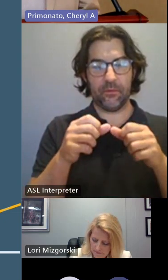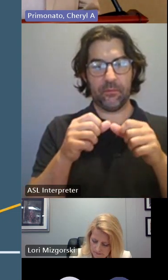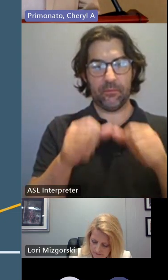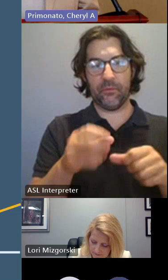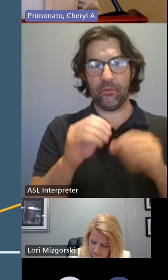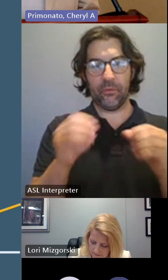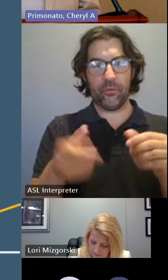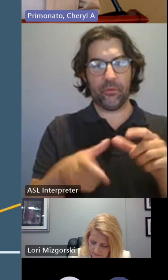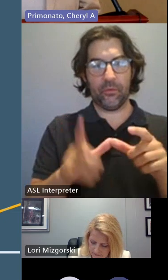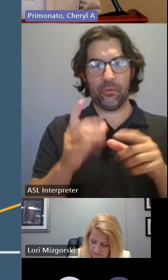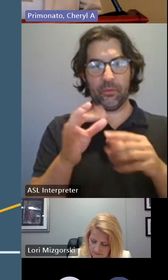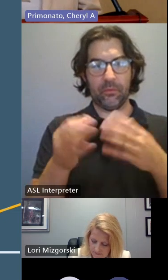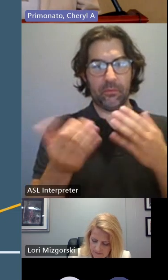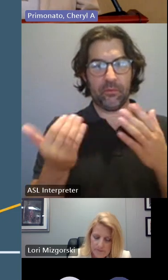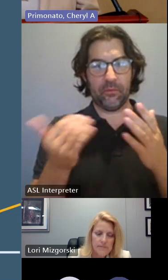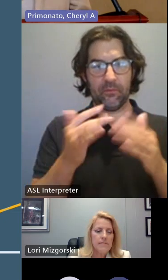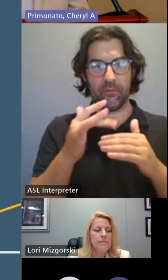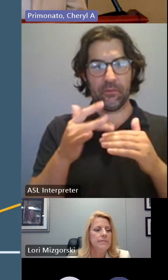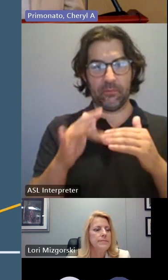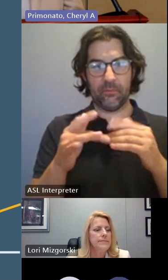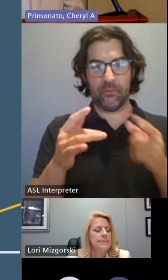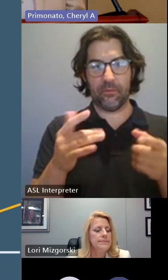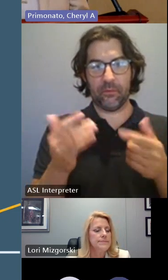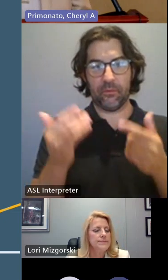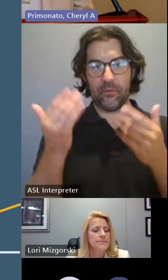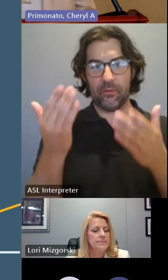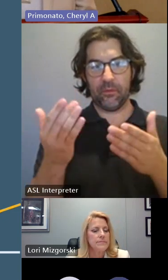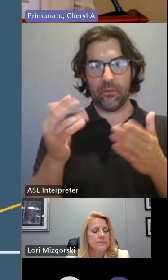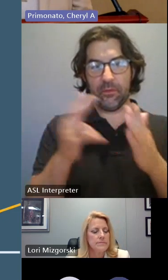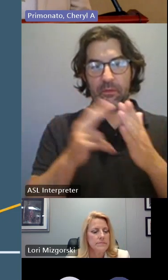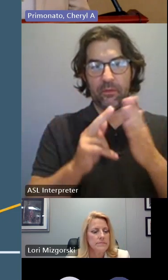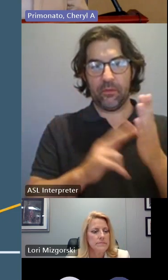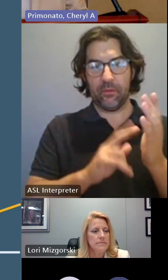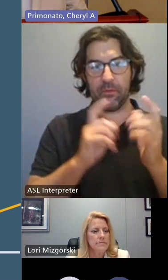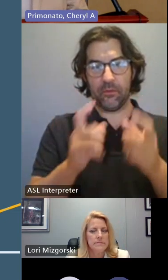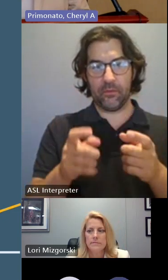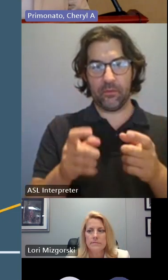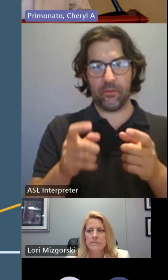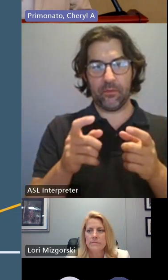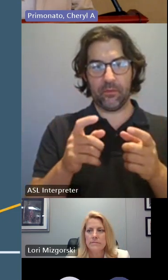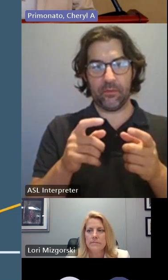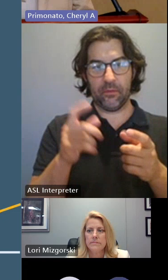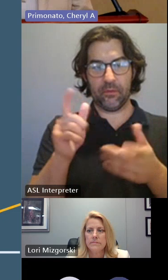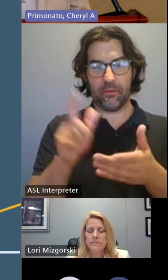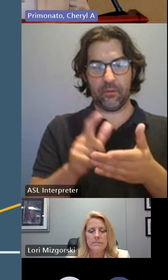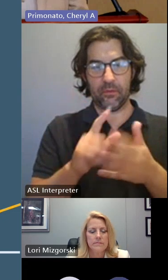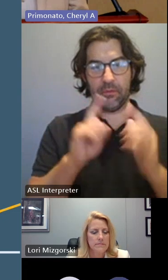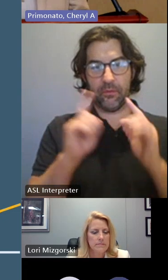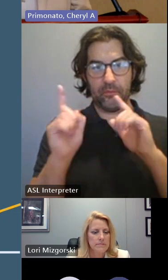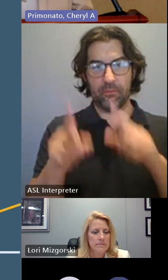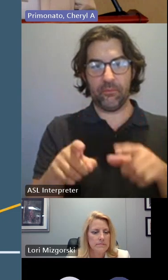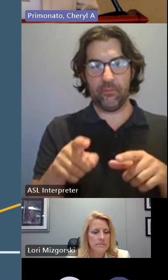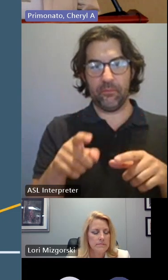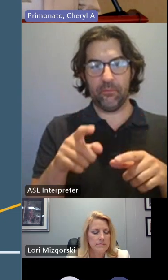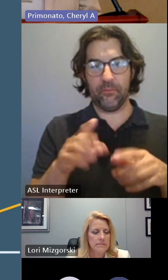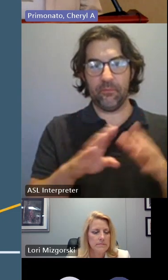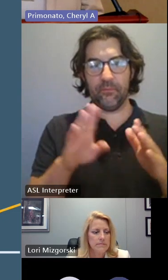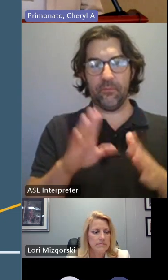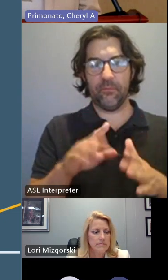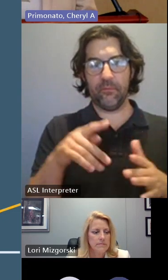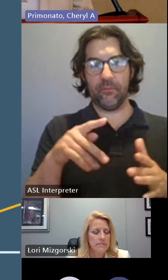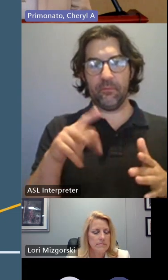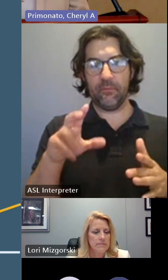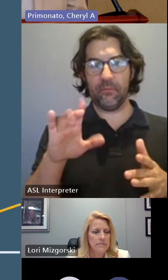options available. It is procurement's recommendation that a contract be awarded to the lowest responsive and responsible bidder,